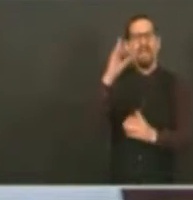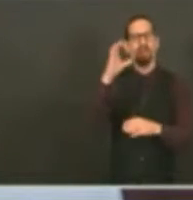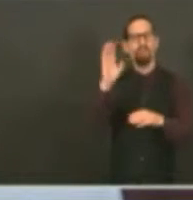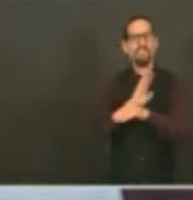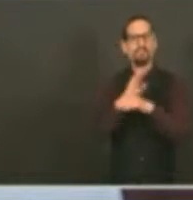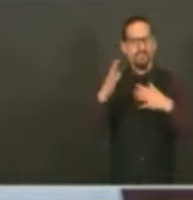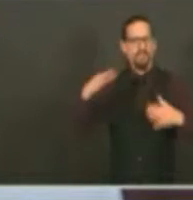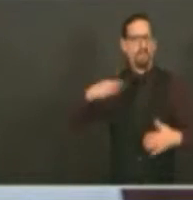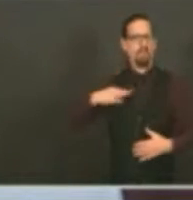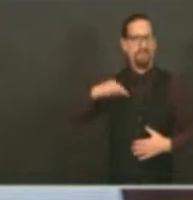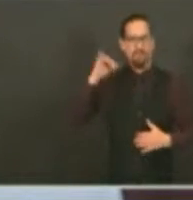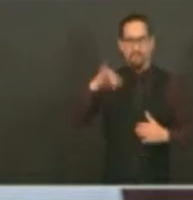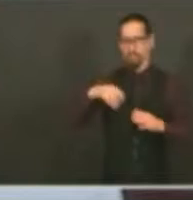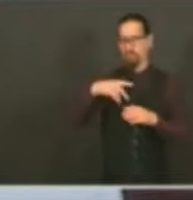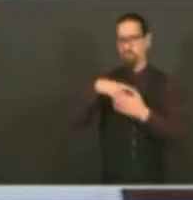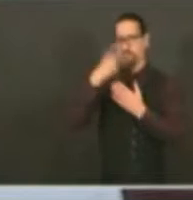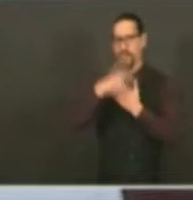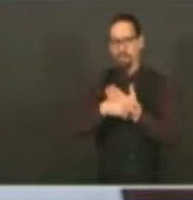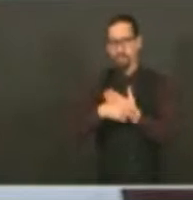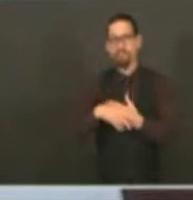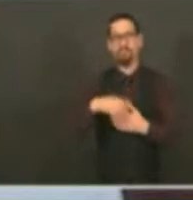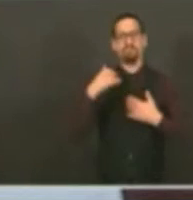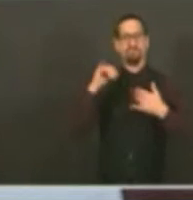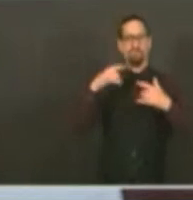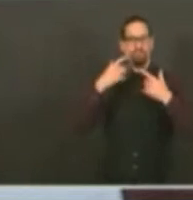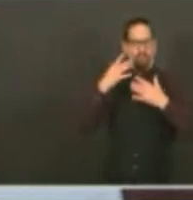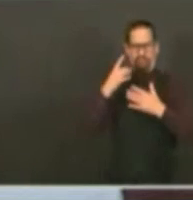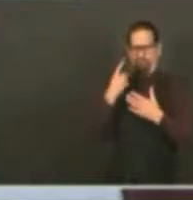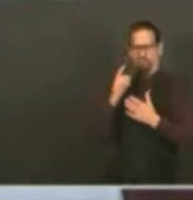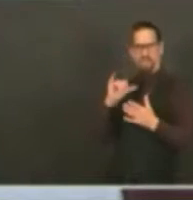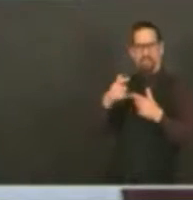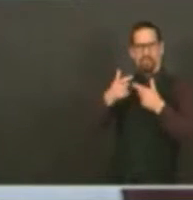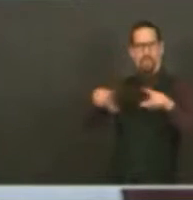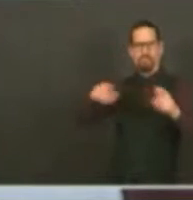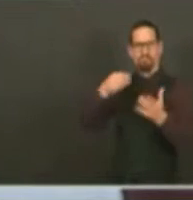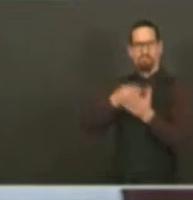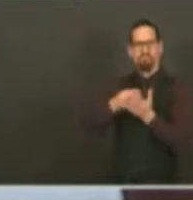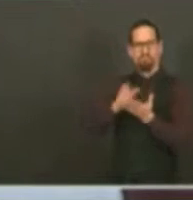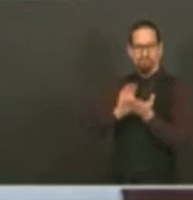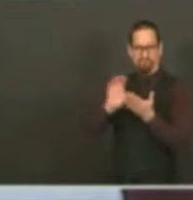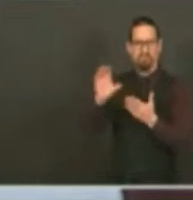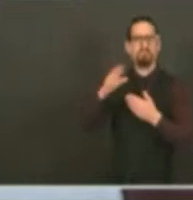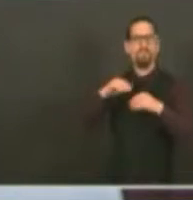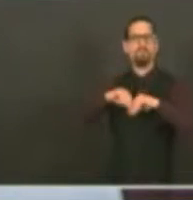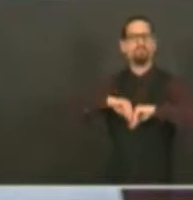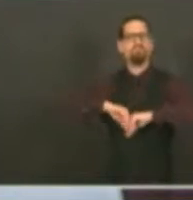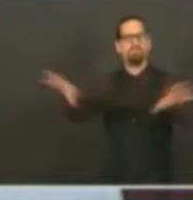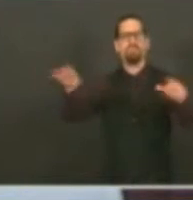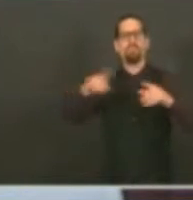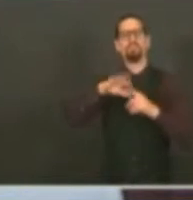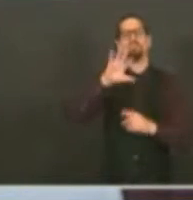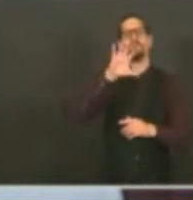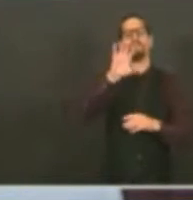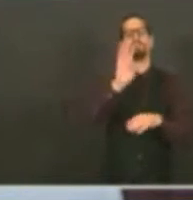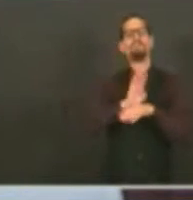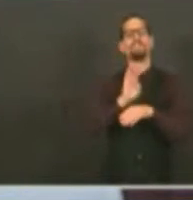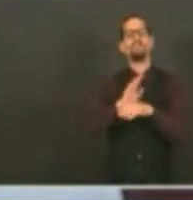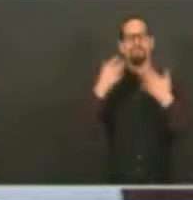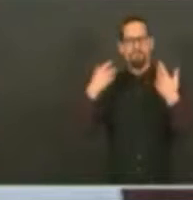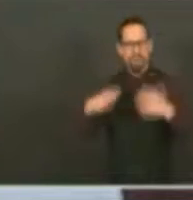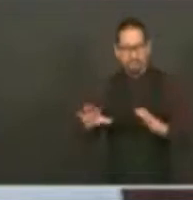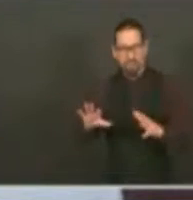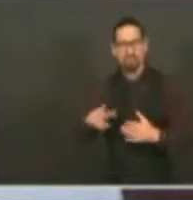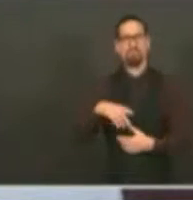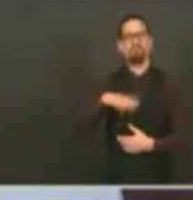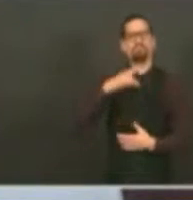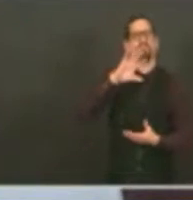for just over 500 businesses, totaling $10 million tomorrow. And in recognition of the